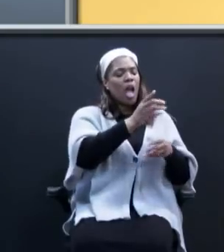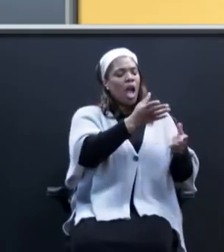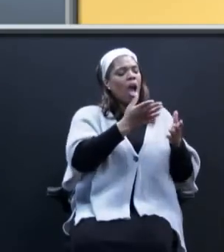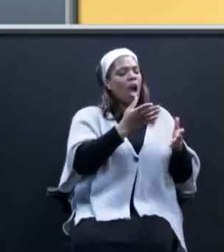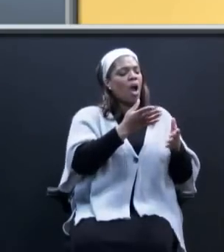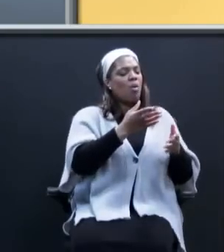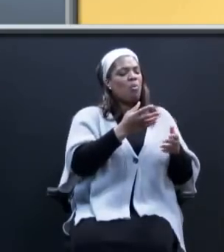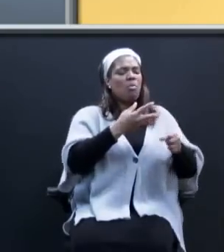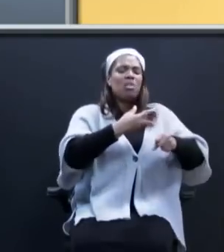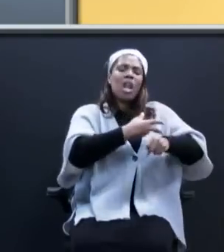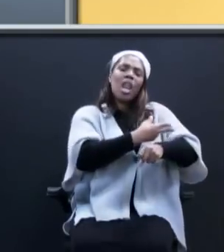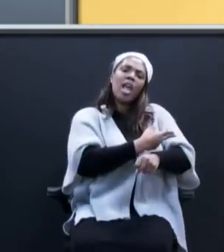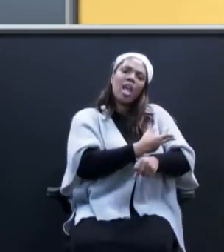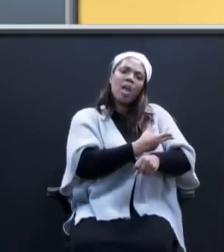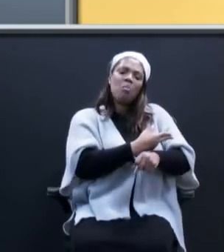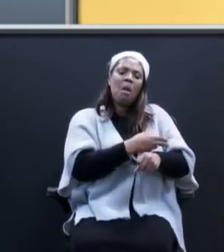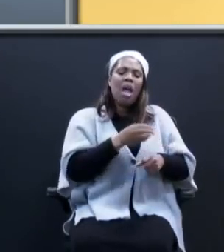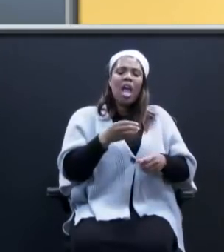the first male,